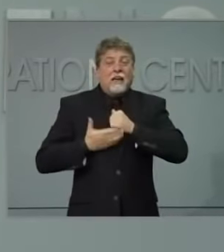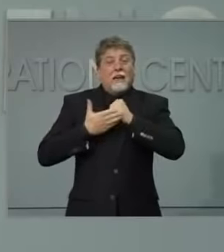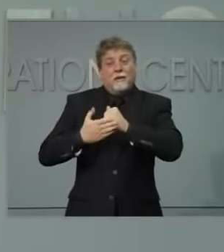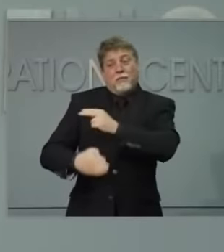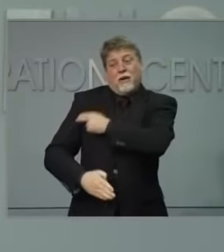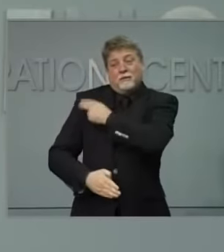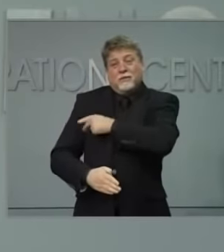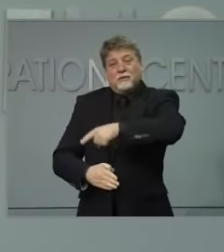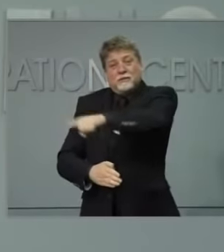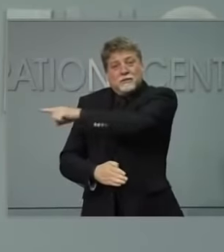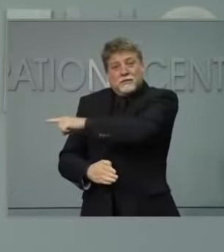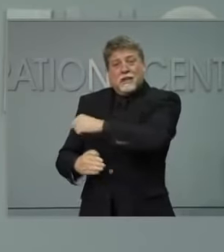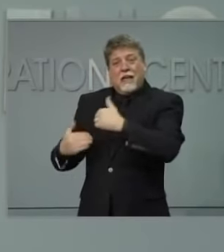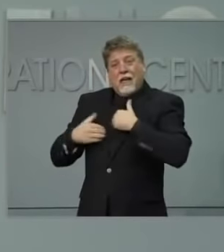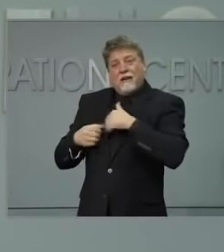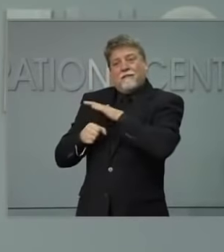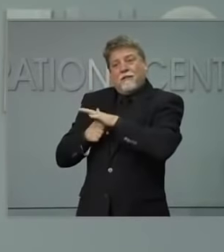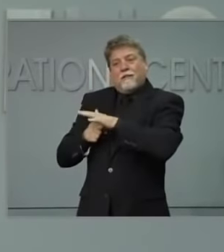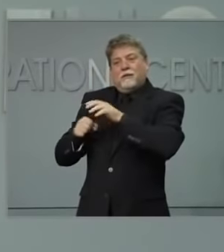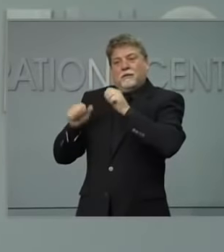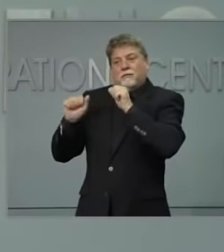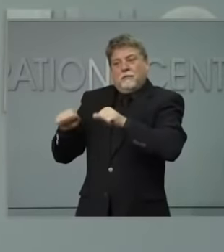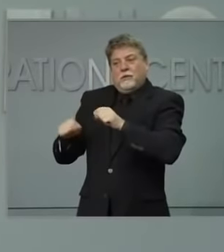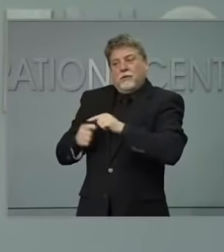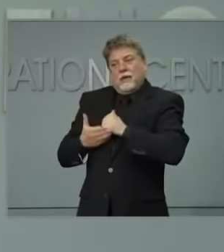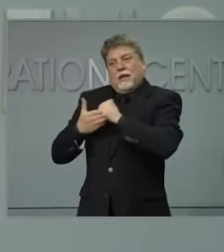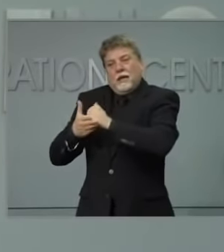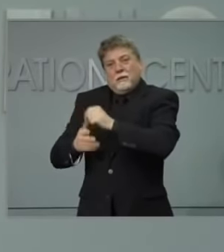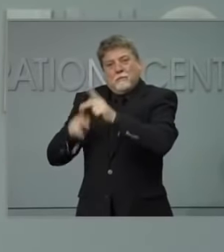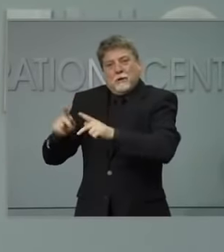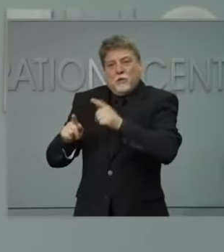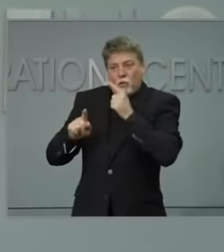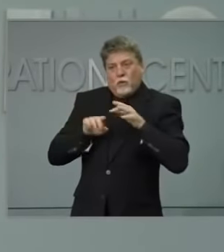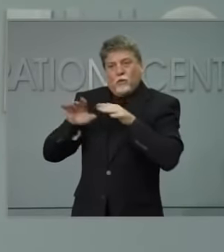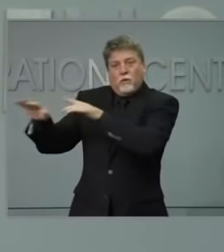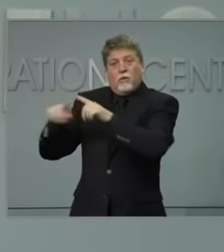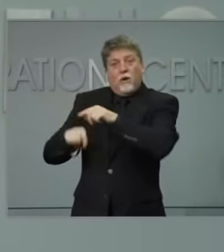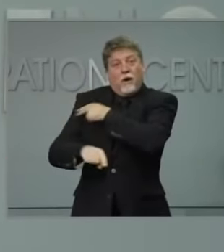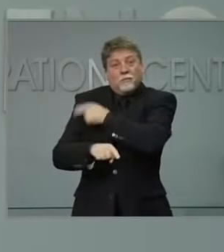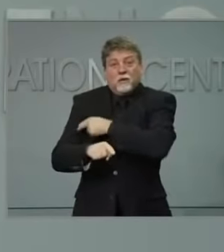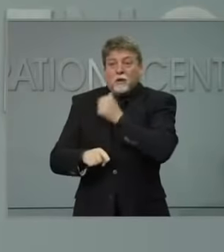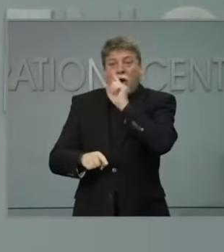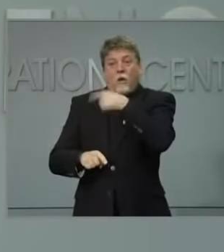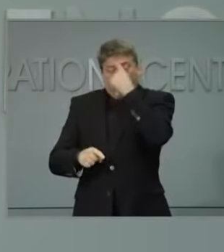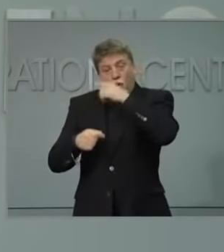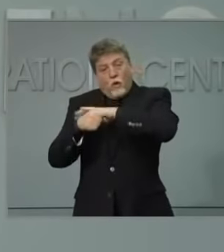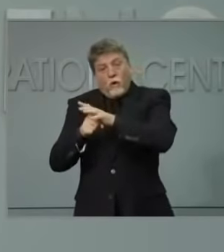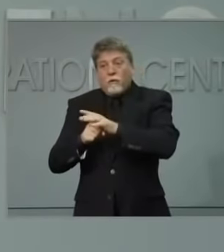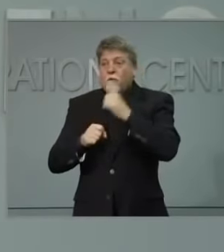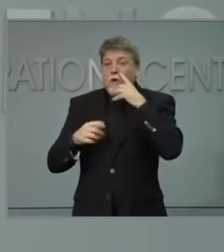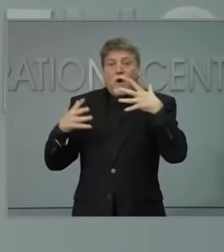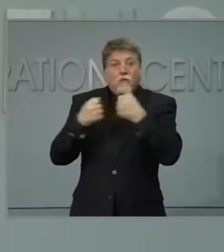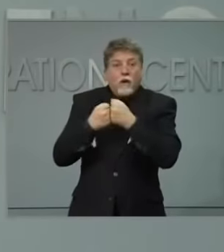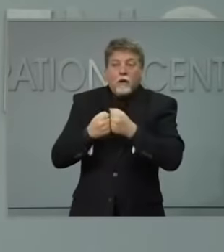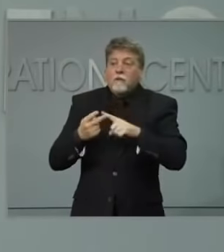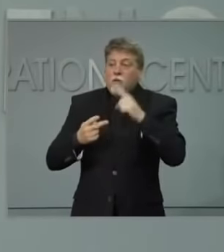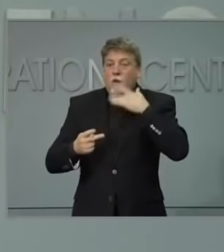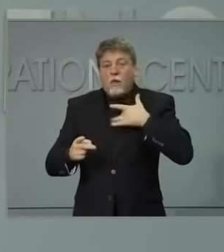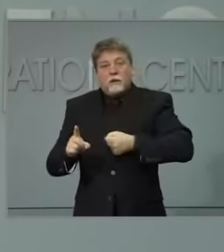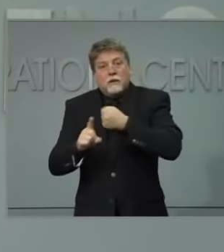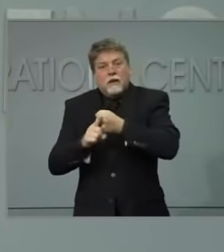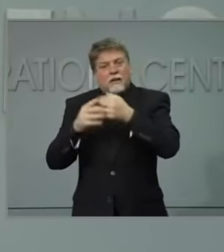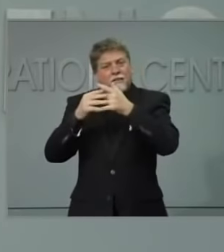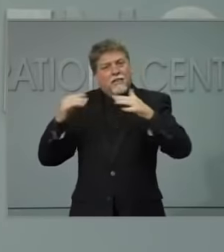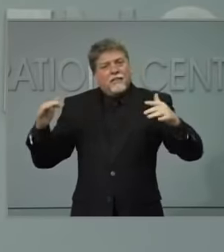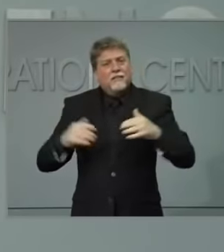or COVID-19. As you think about the upcoming Christmas and New Year's holidays, we have a tough ask.